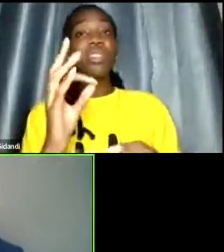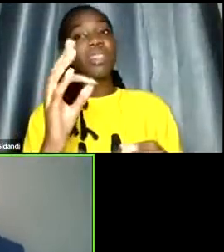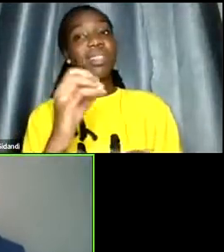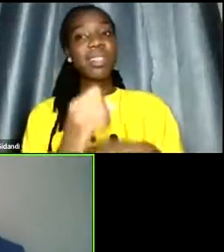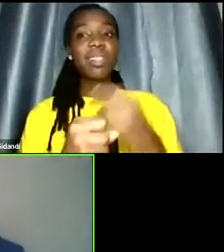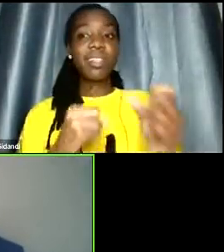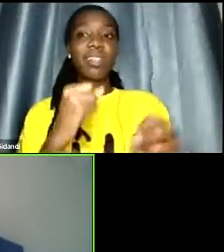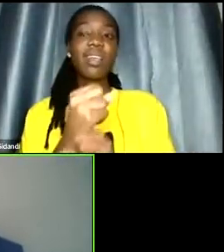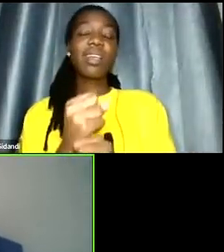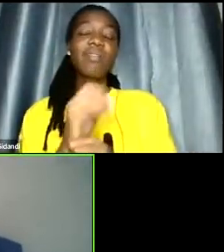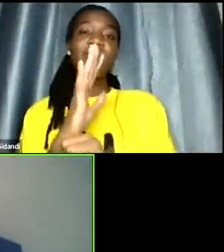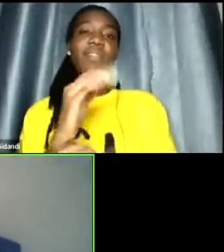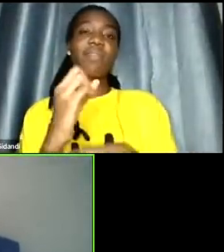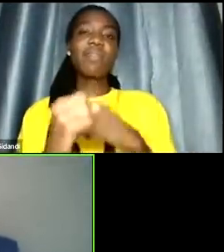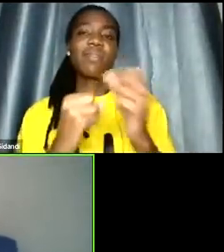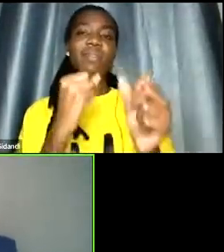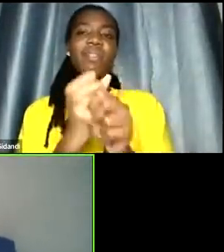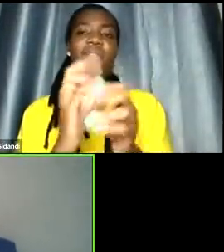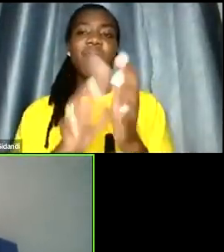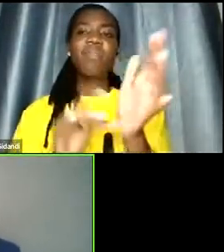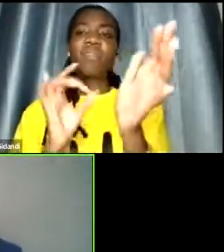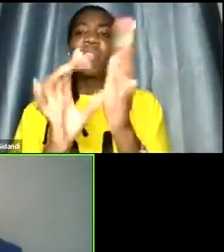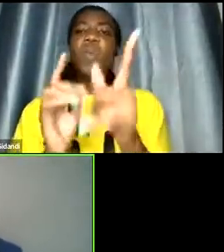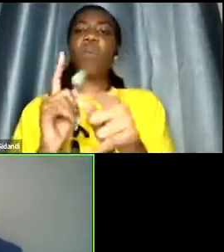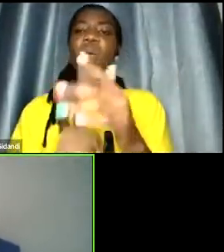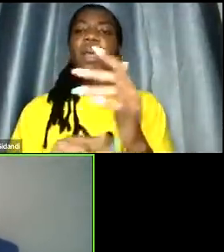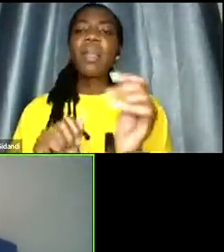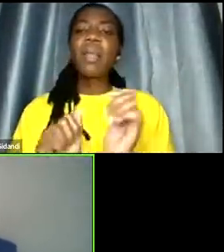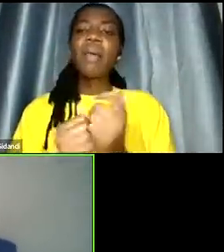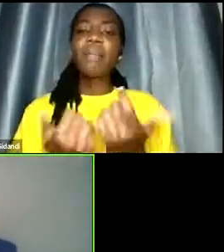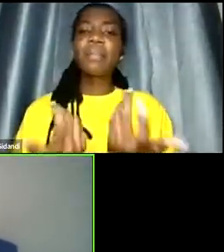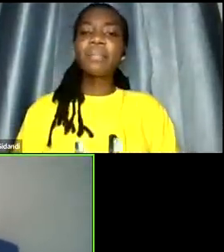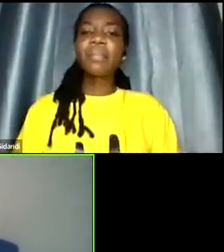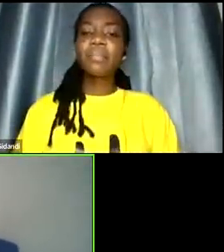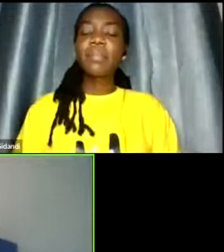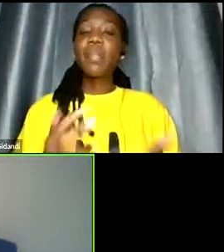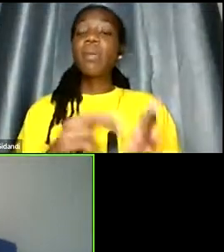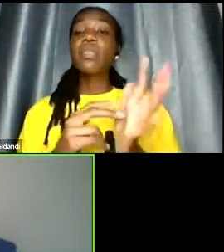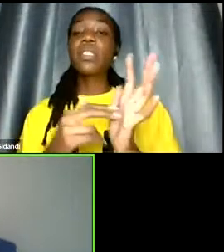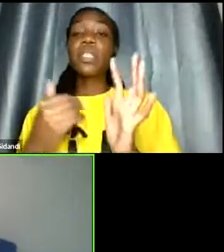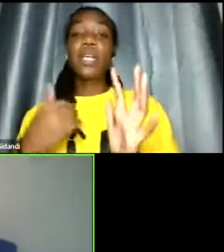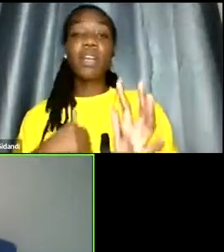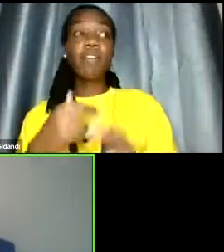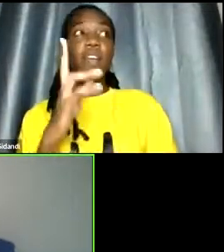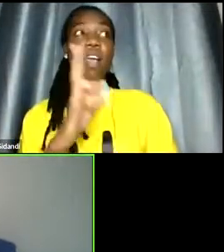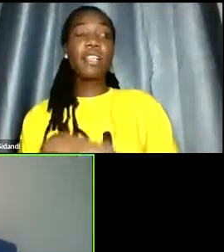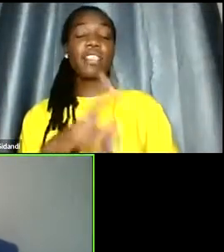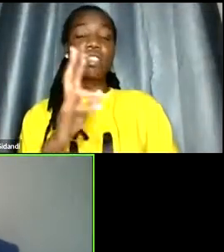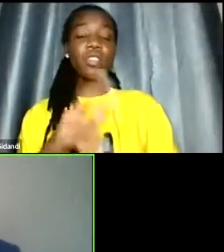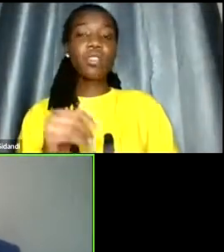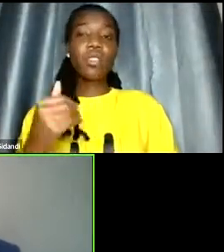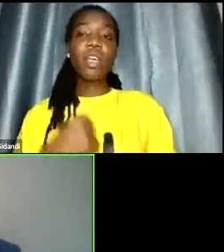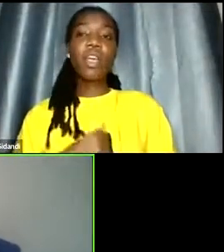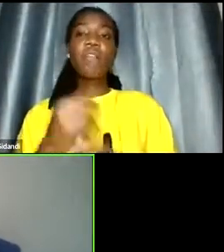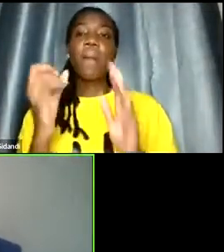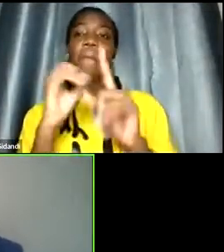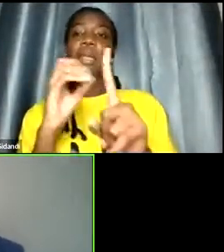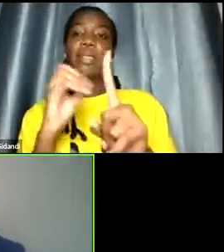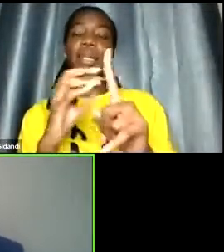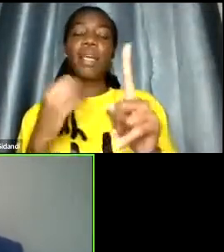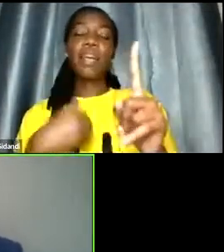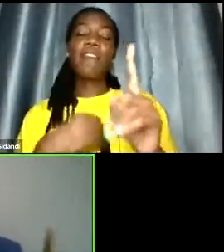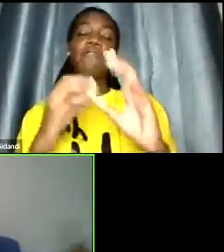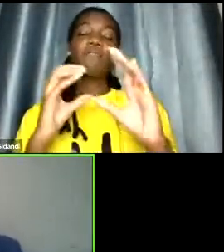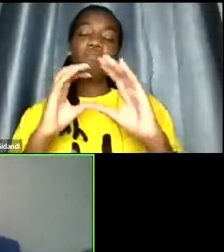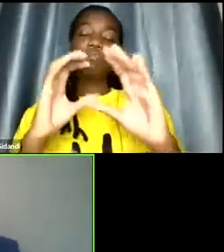What happened along the way? They skilled themselves. They had an attitude change. They had a mentor, they had a coach, they had a counselor. And they